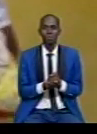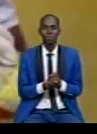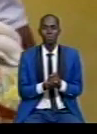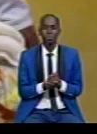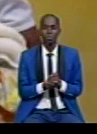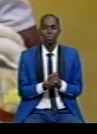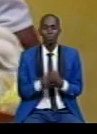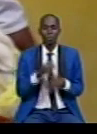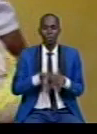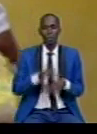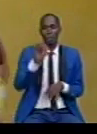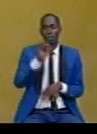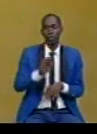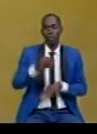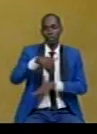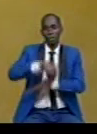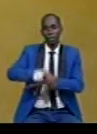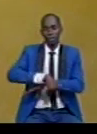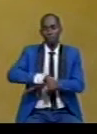On Saturday night,